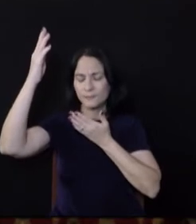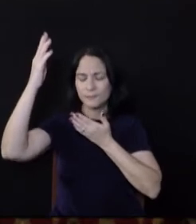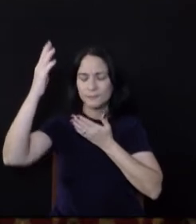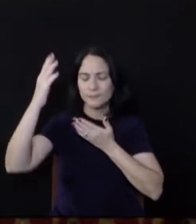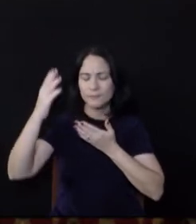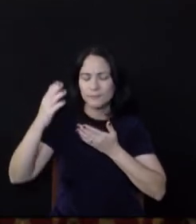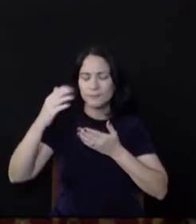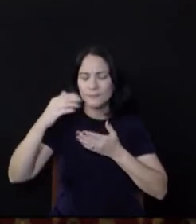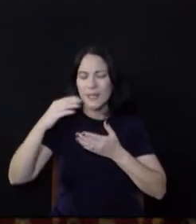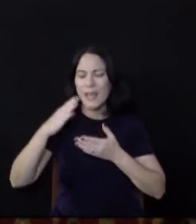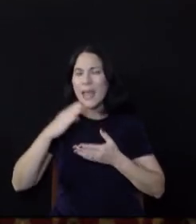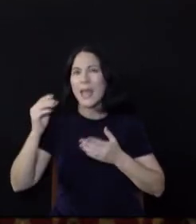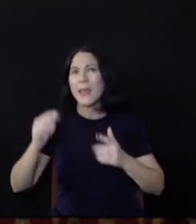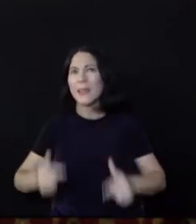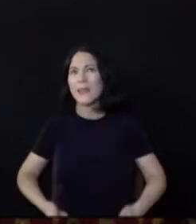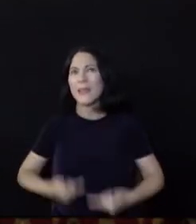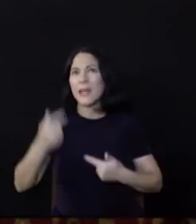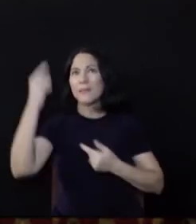in the life that you offer,